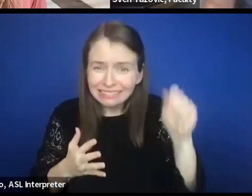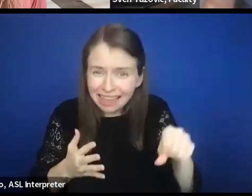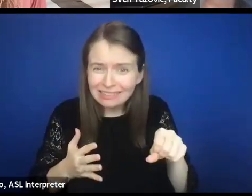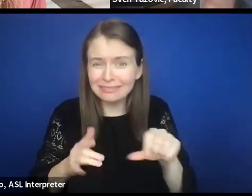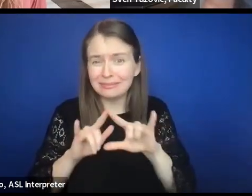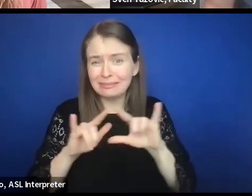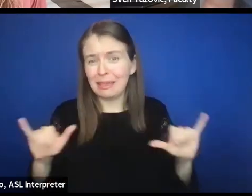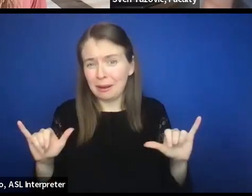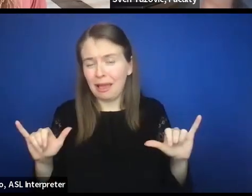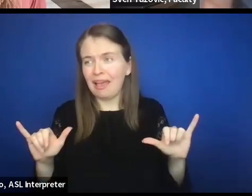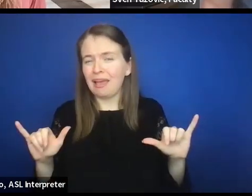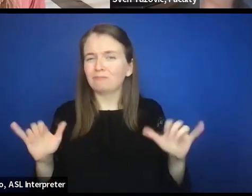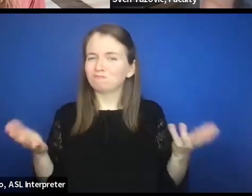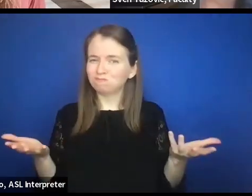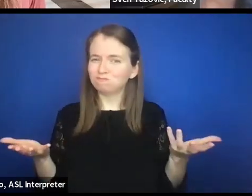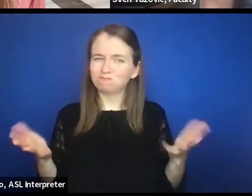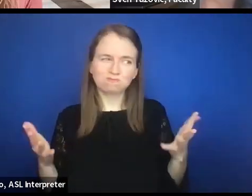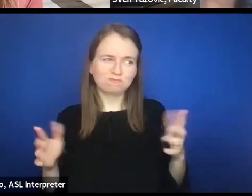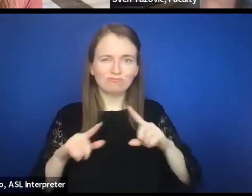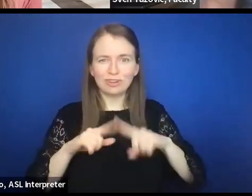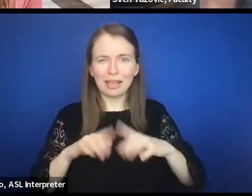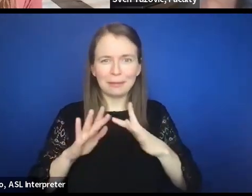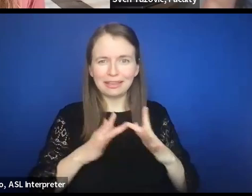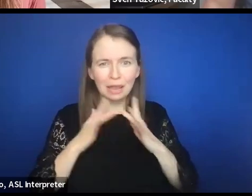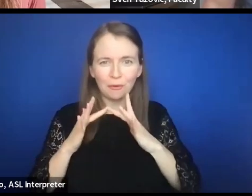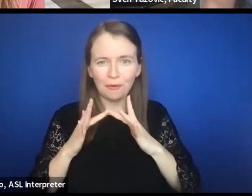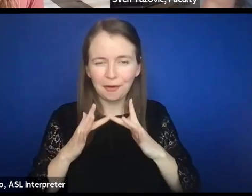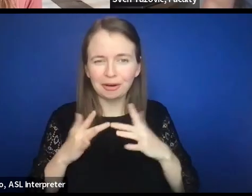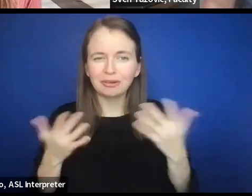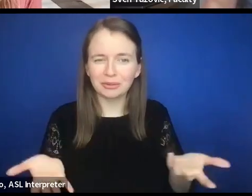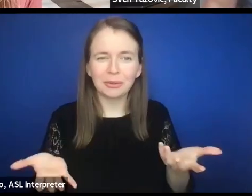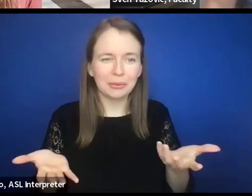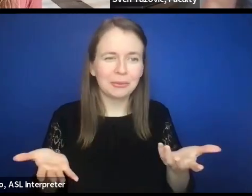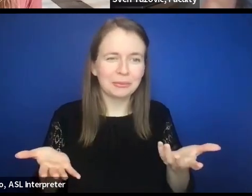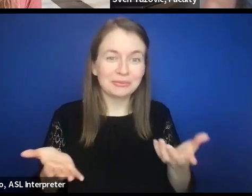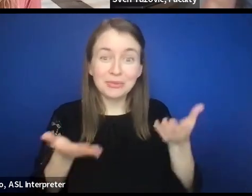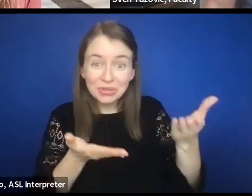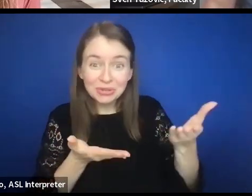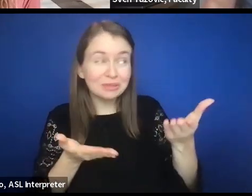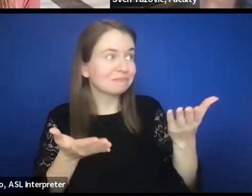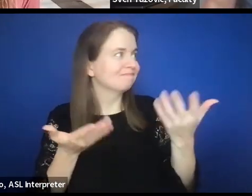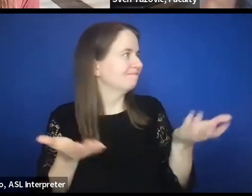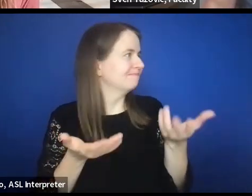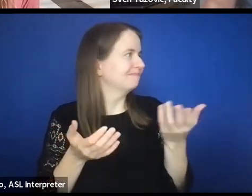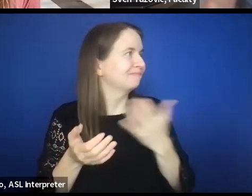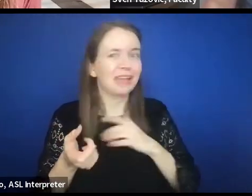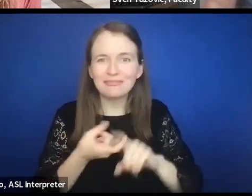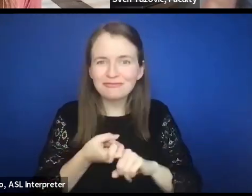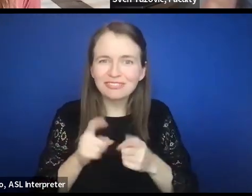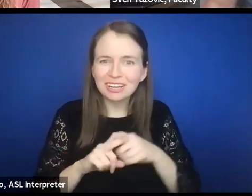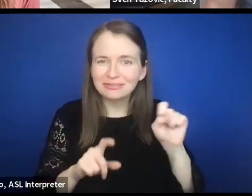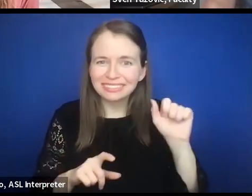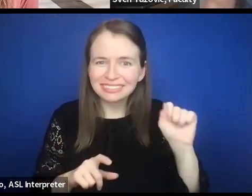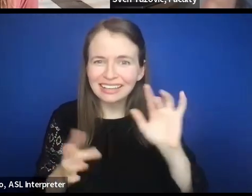also I was relying on my network. So of course, through like you, your like my friends from SAS